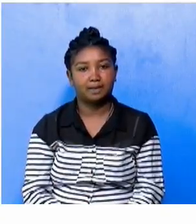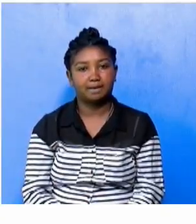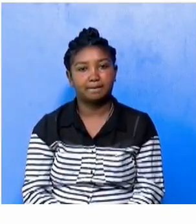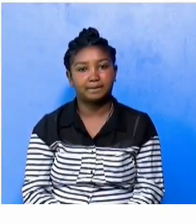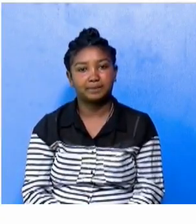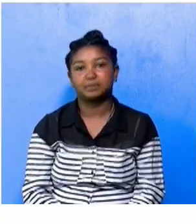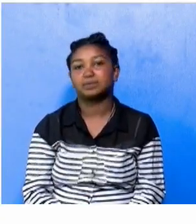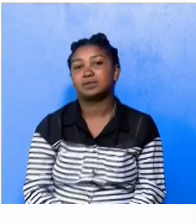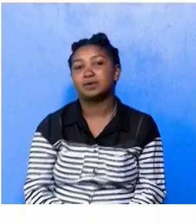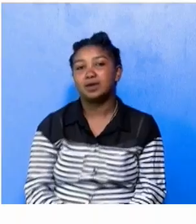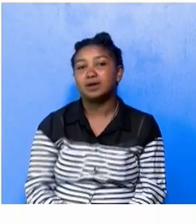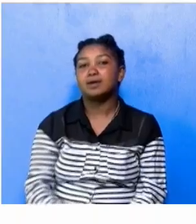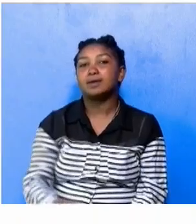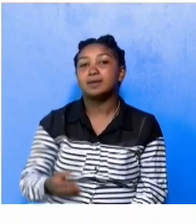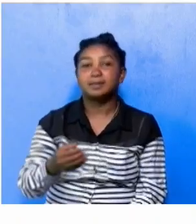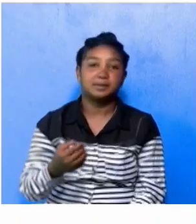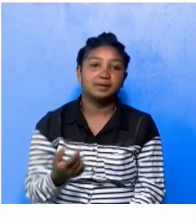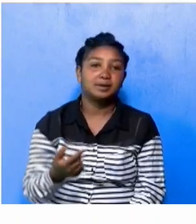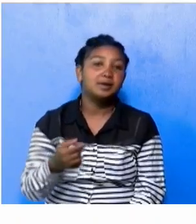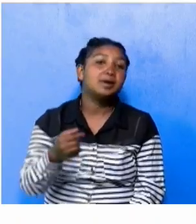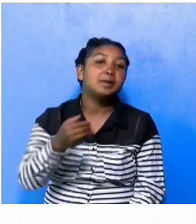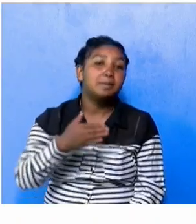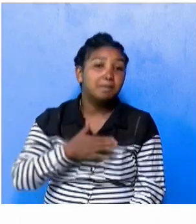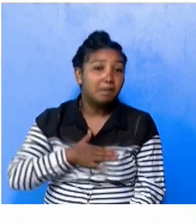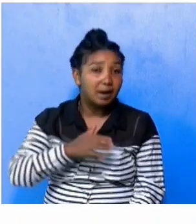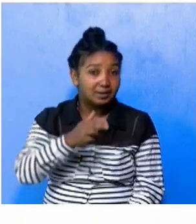my sister